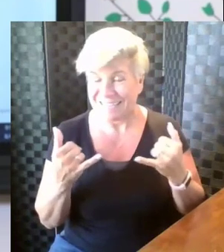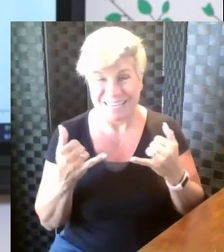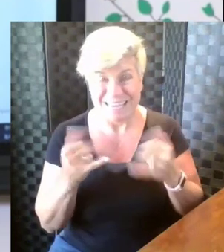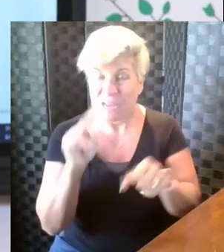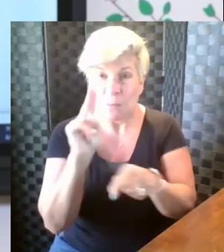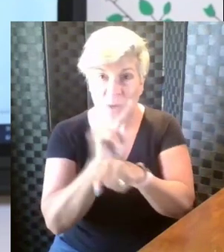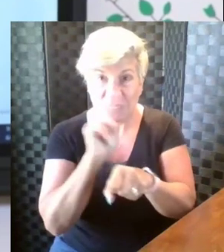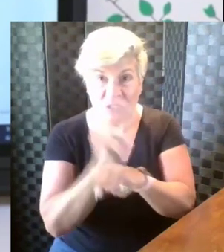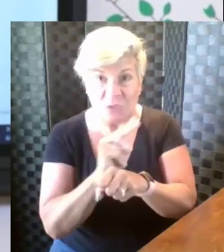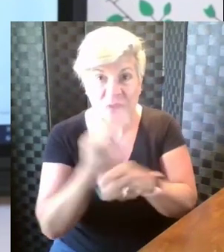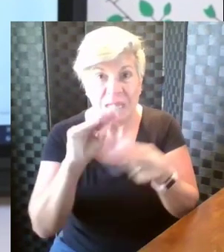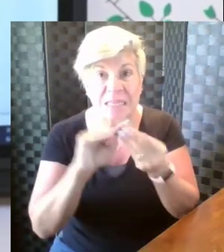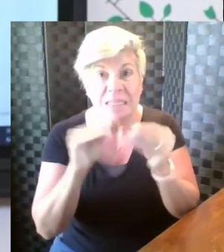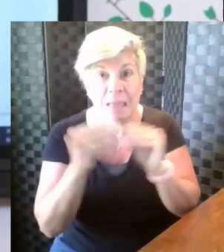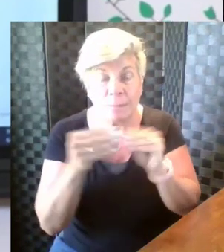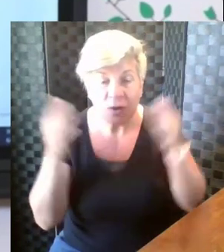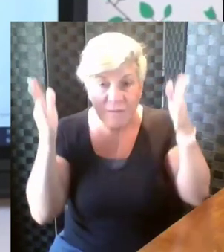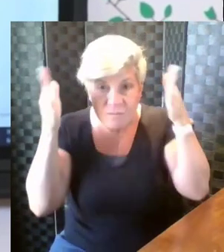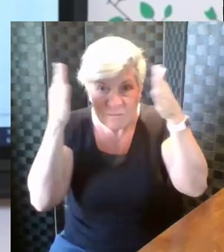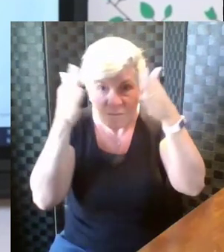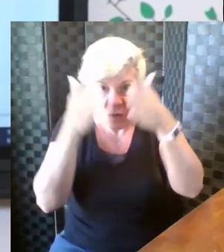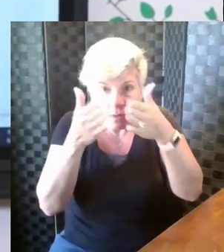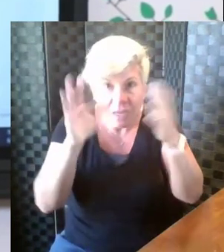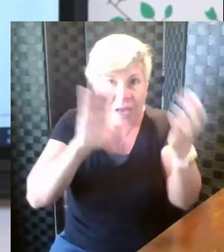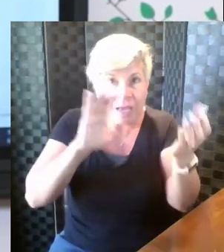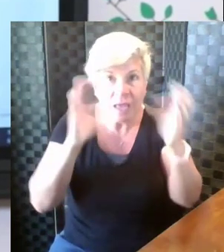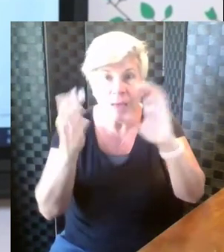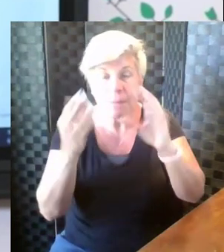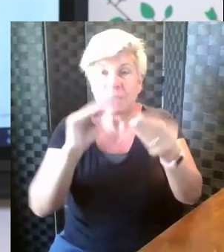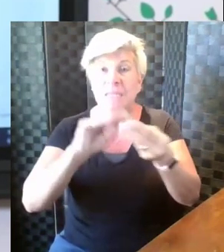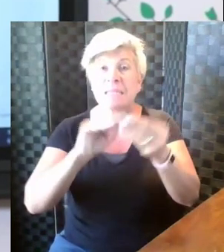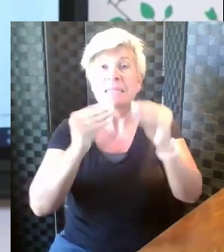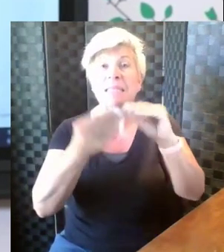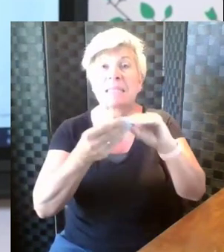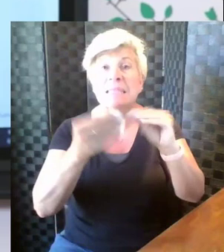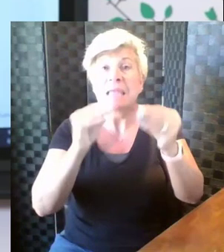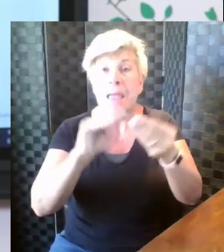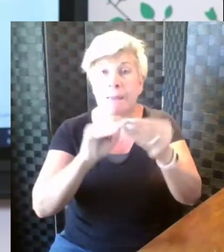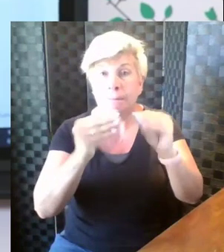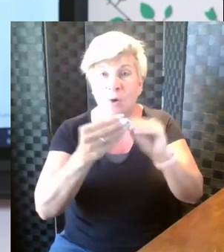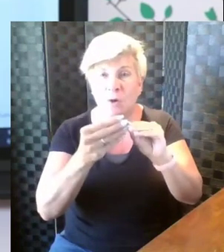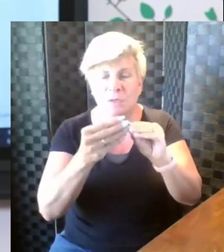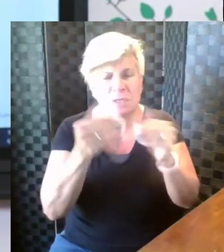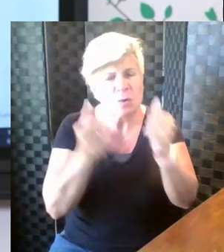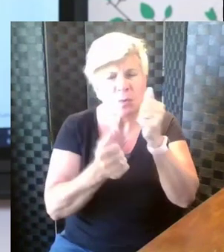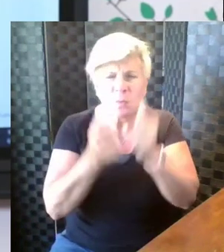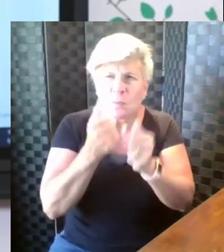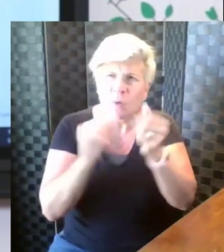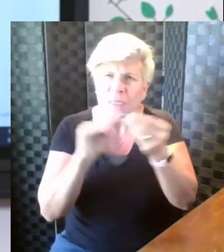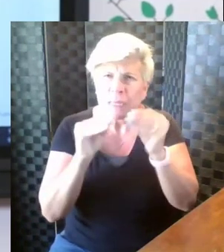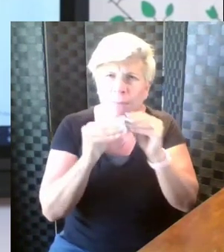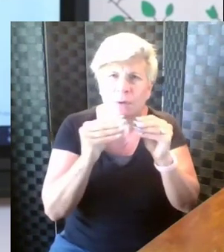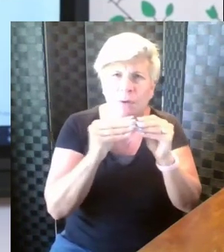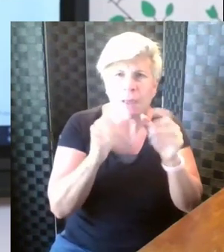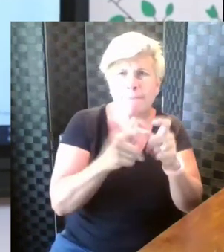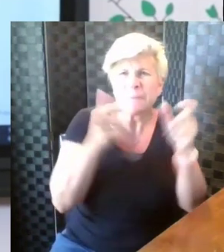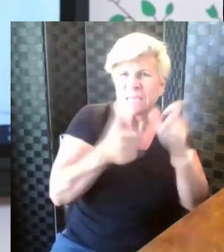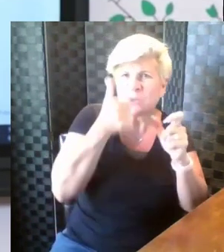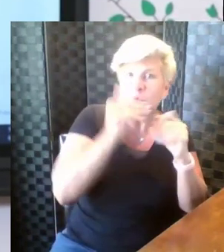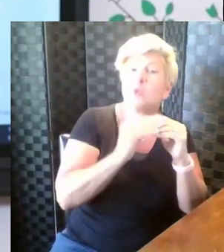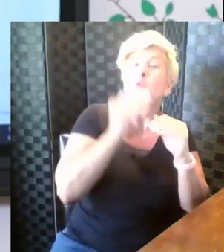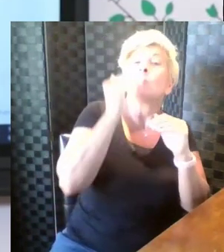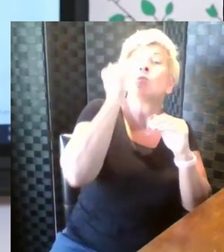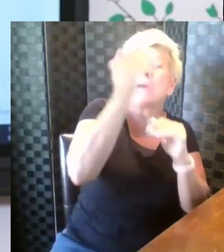really going to focus on the big idea of I can pair numbers or numerals and find out which number is bigger or